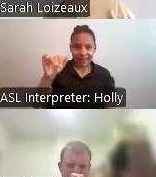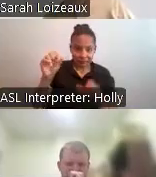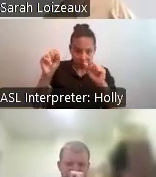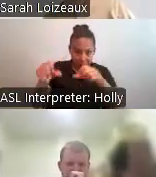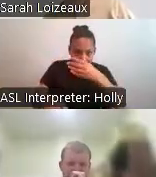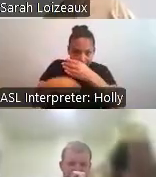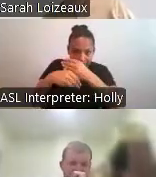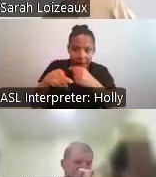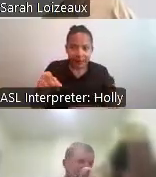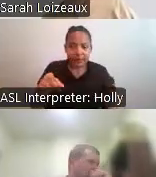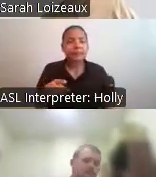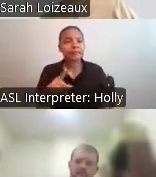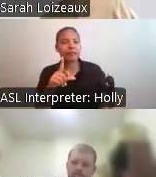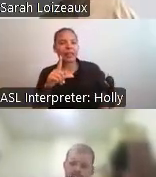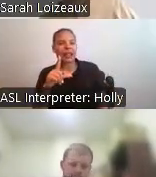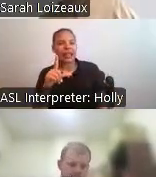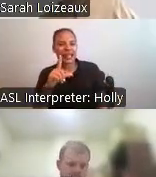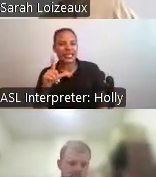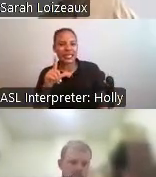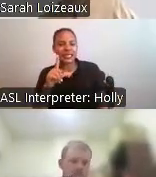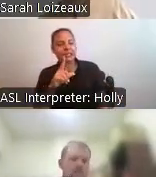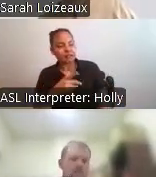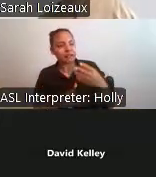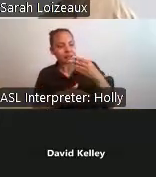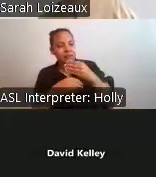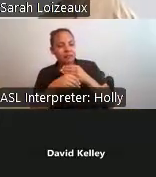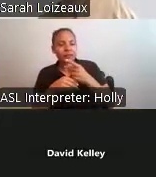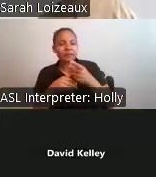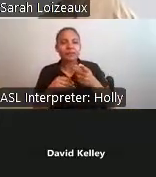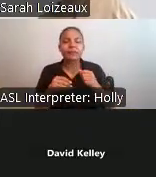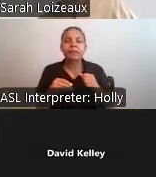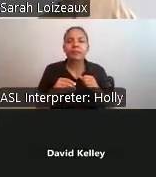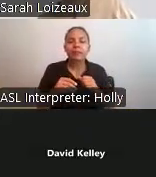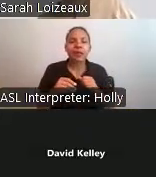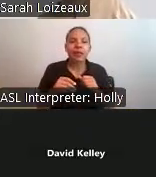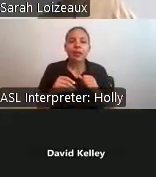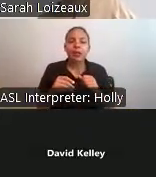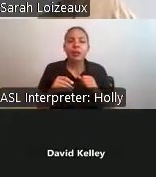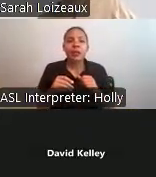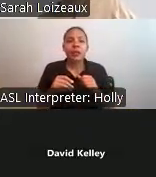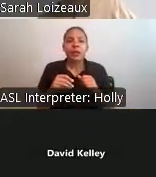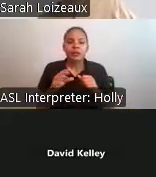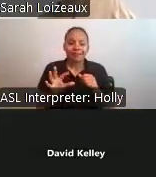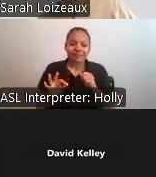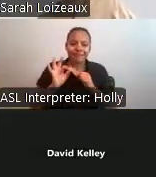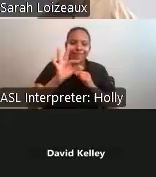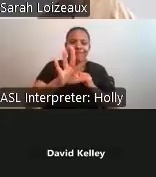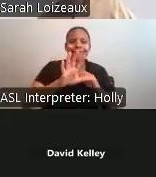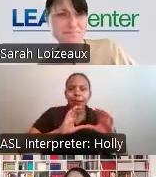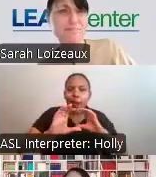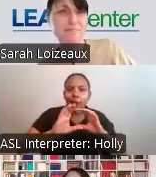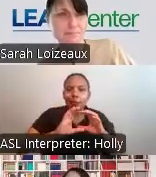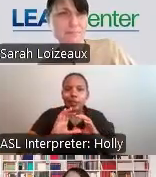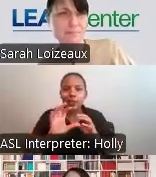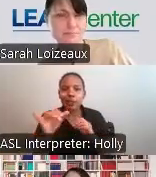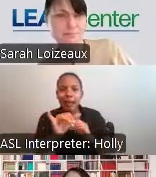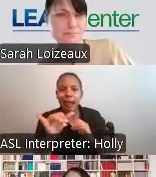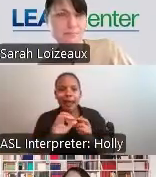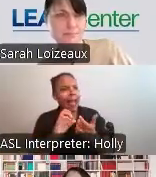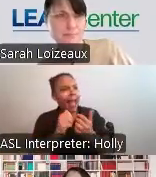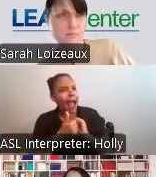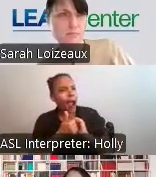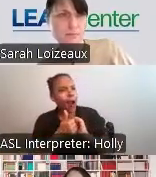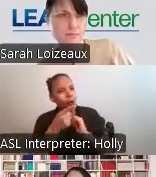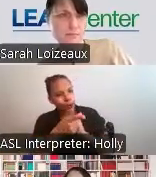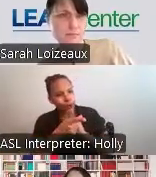I will add that just by starting a conversation with somebody and saying, how are you? How are you doing with this process?